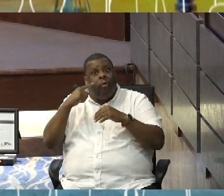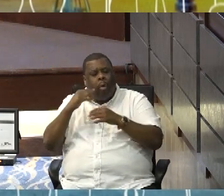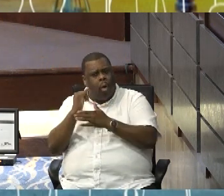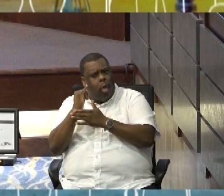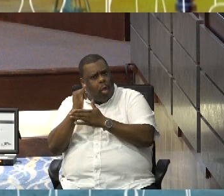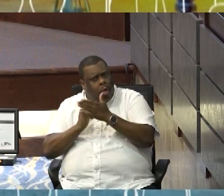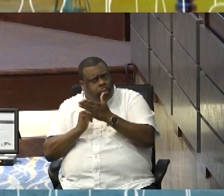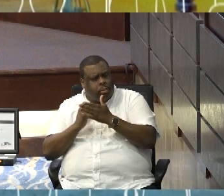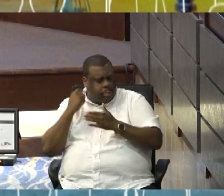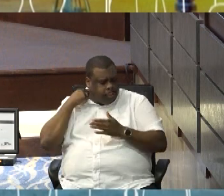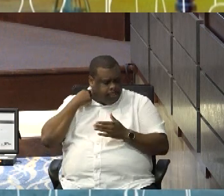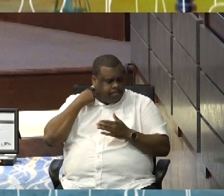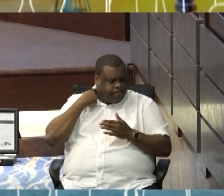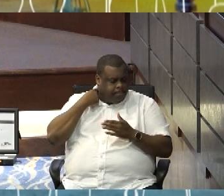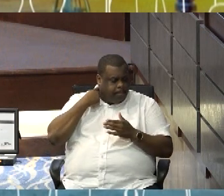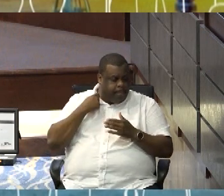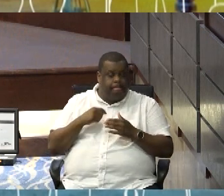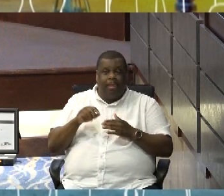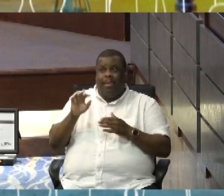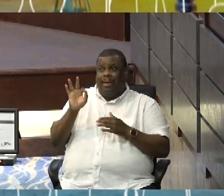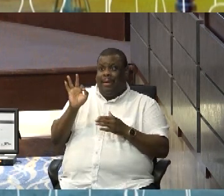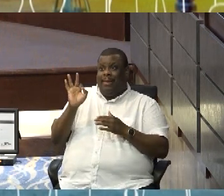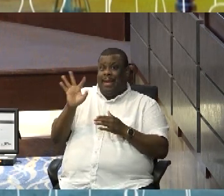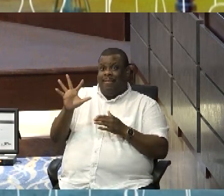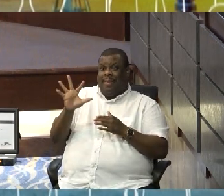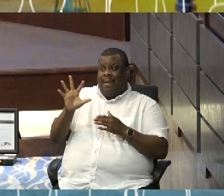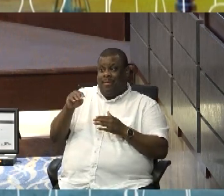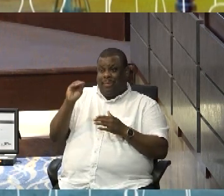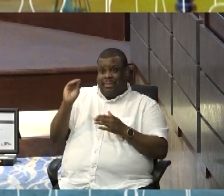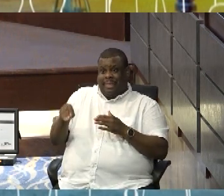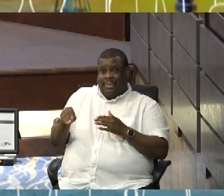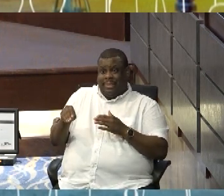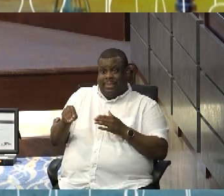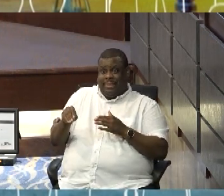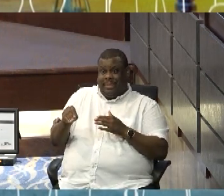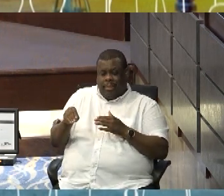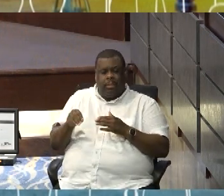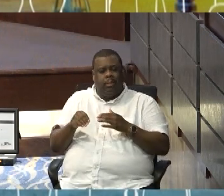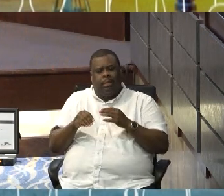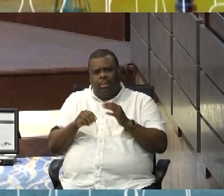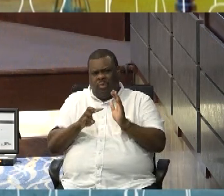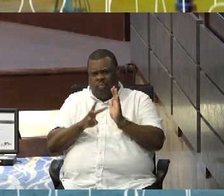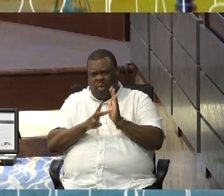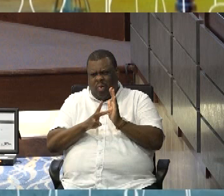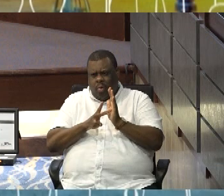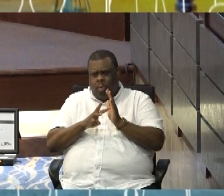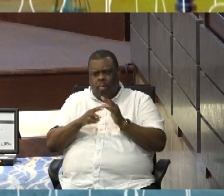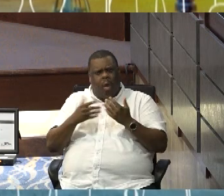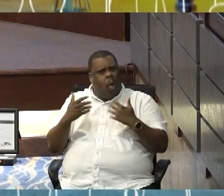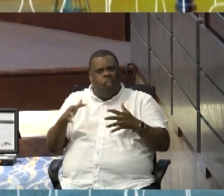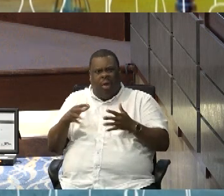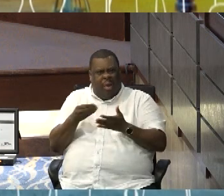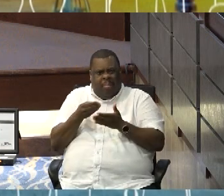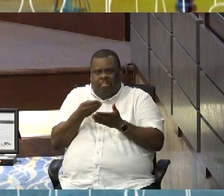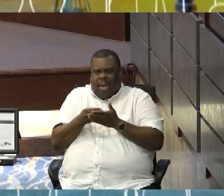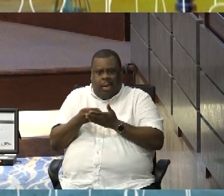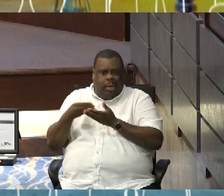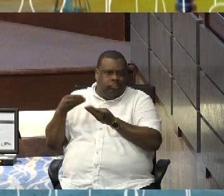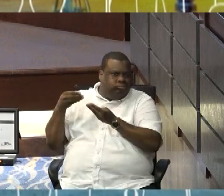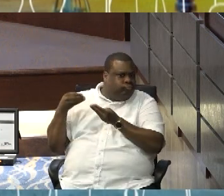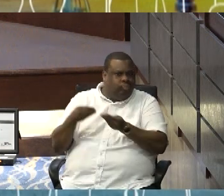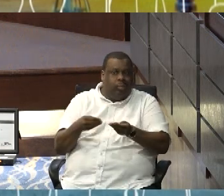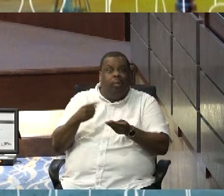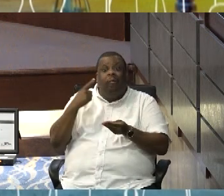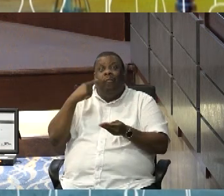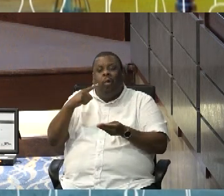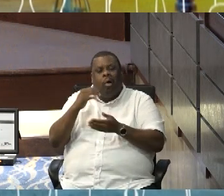mentioned, 95% of the Waco population spends money to attend performing arts experiences in other cities. That was a really